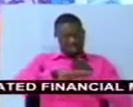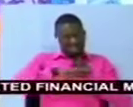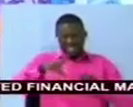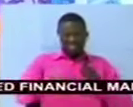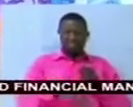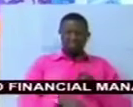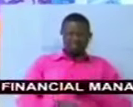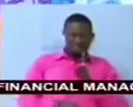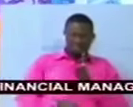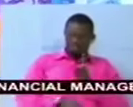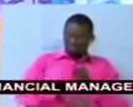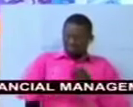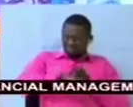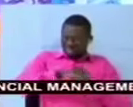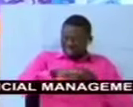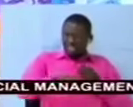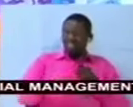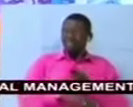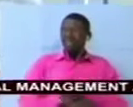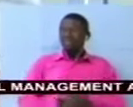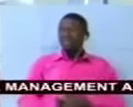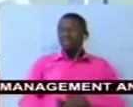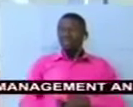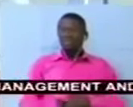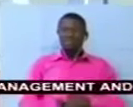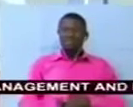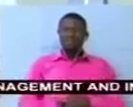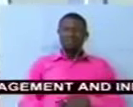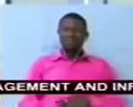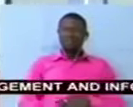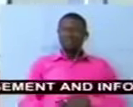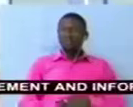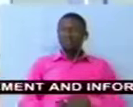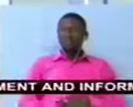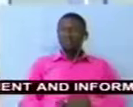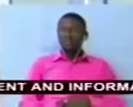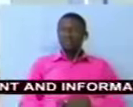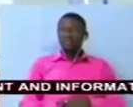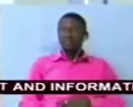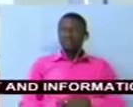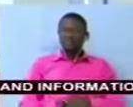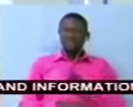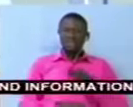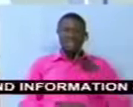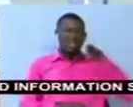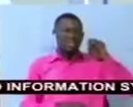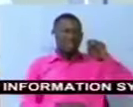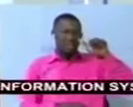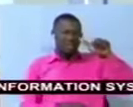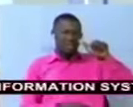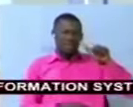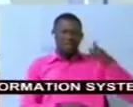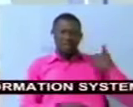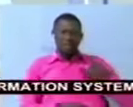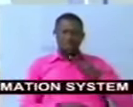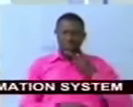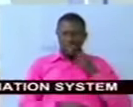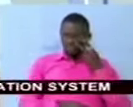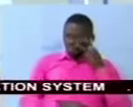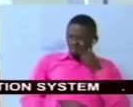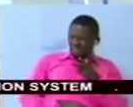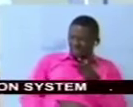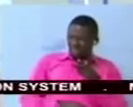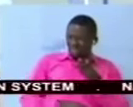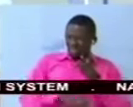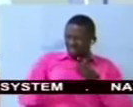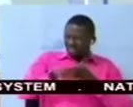was completely teared. Did the NIA officers saw the, did they see the injury? Wa NIA ñom gisoon nañ